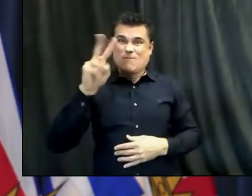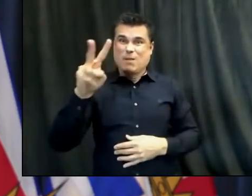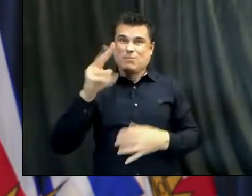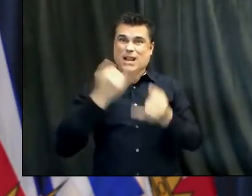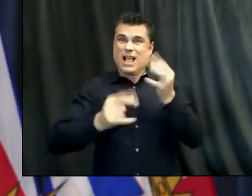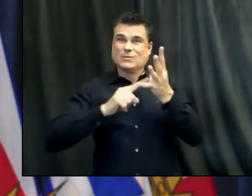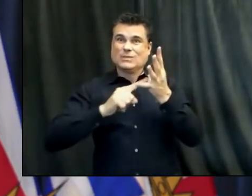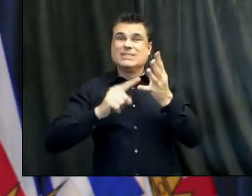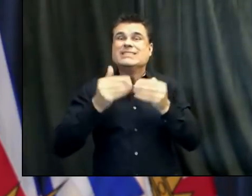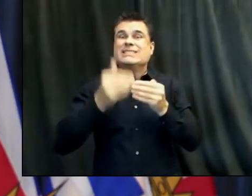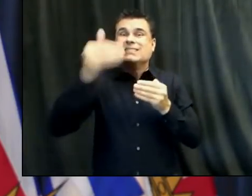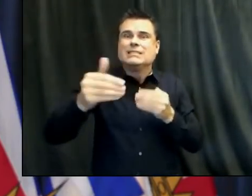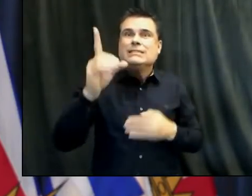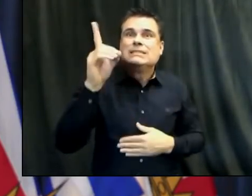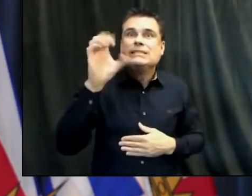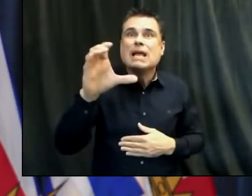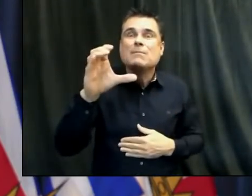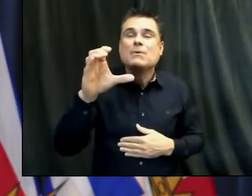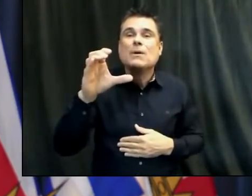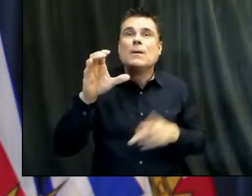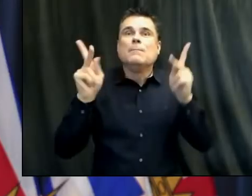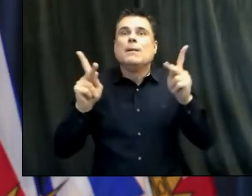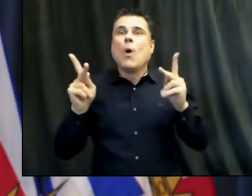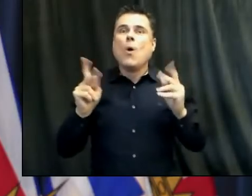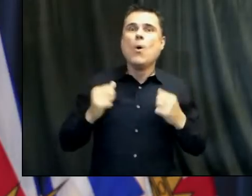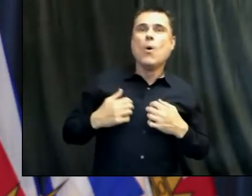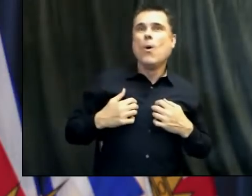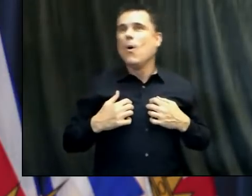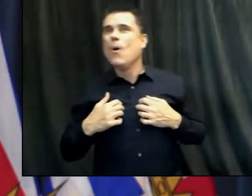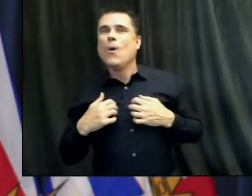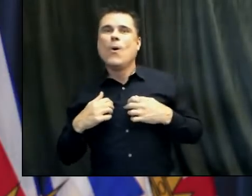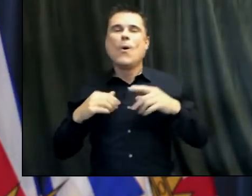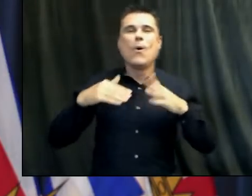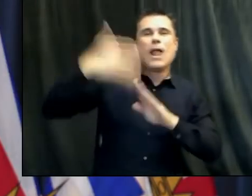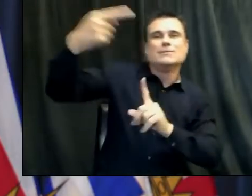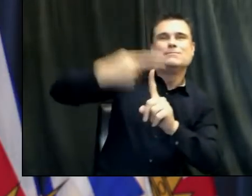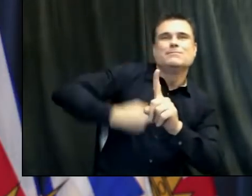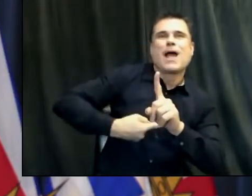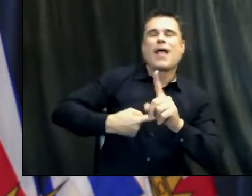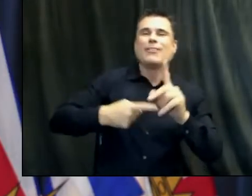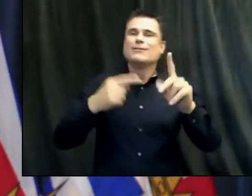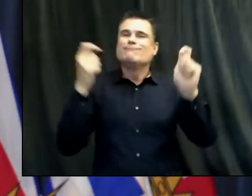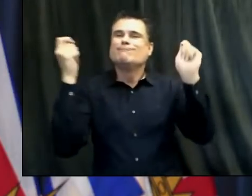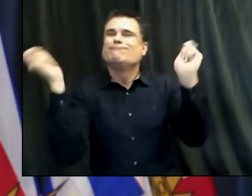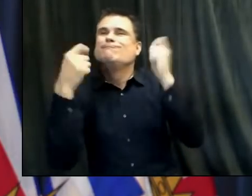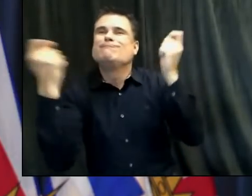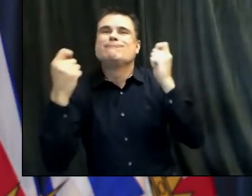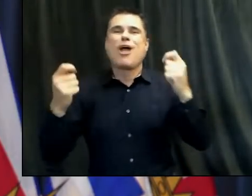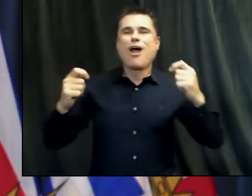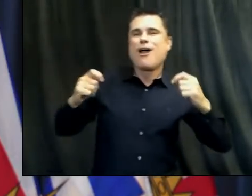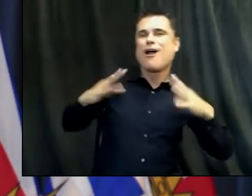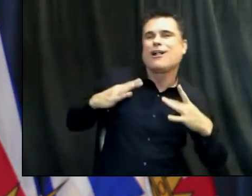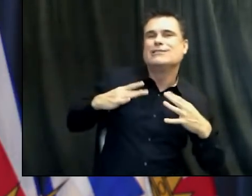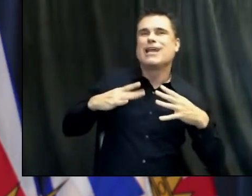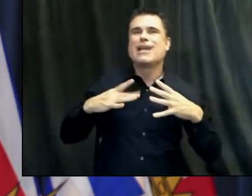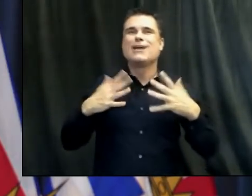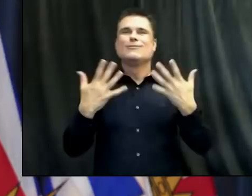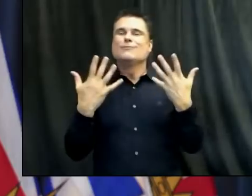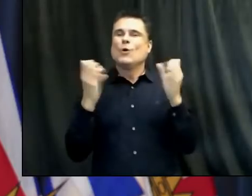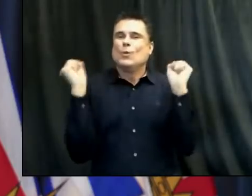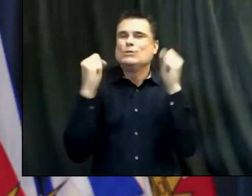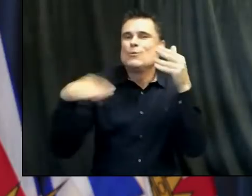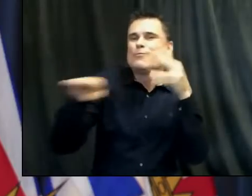many people. It's a year. It's often the time of celebration and holiday, of course, for children over the winter